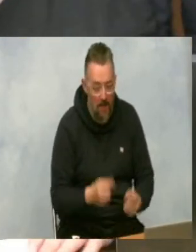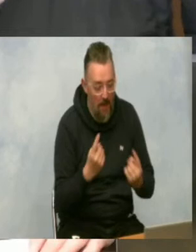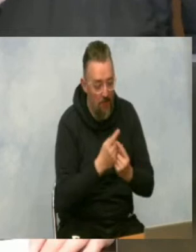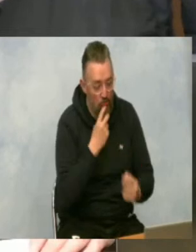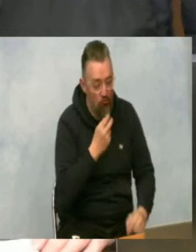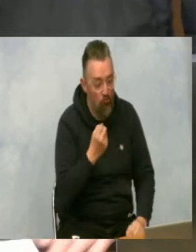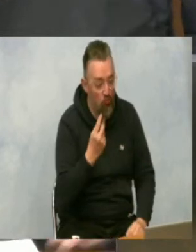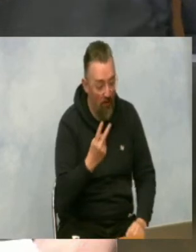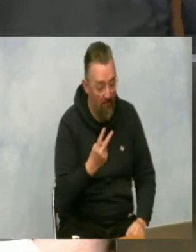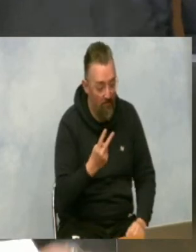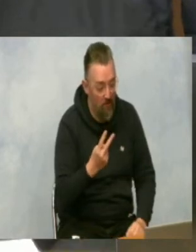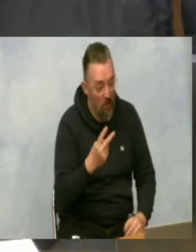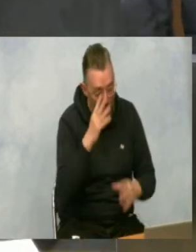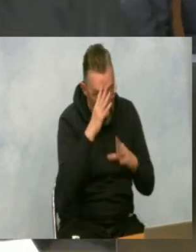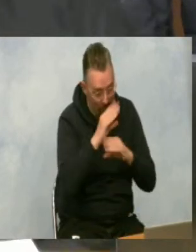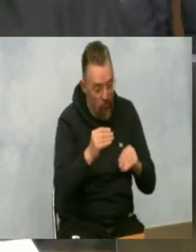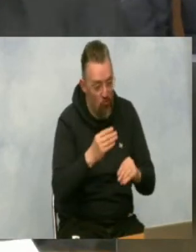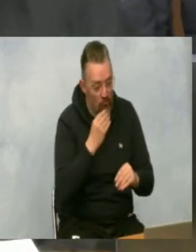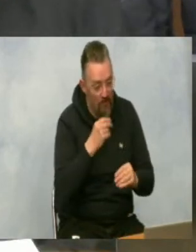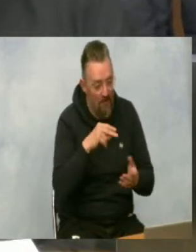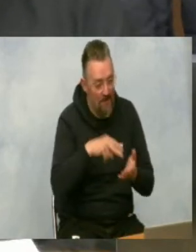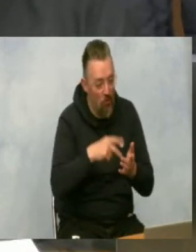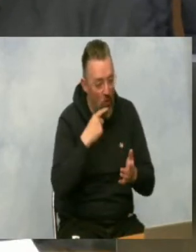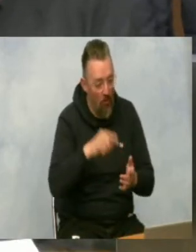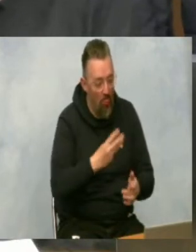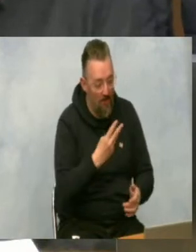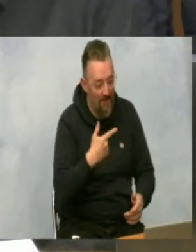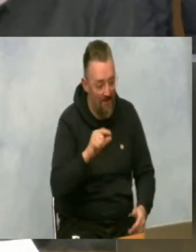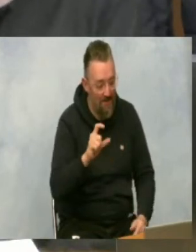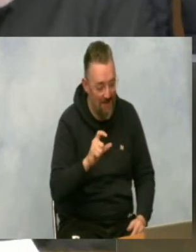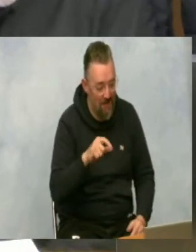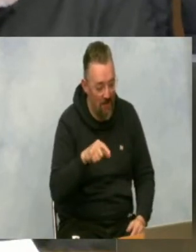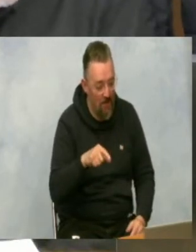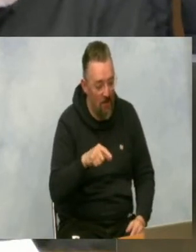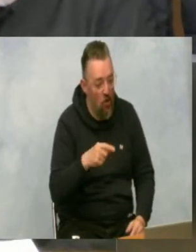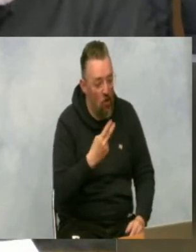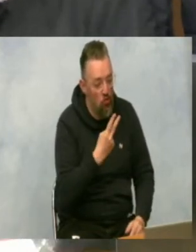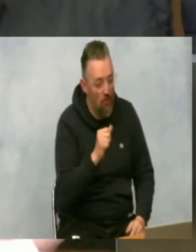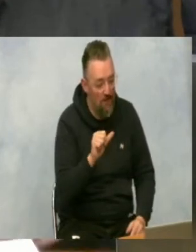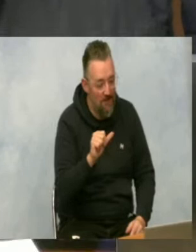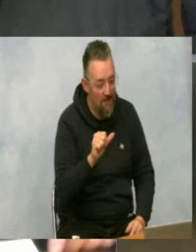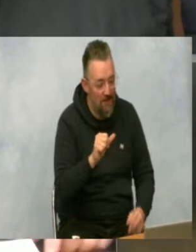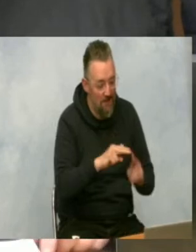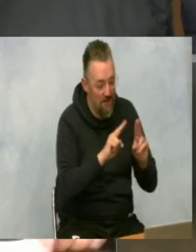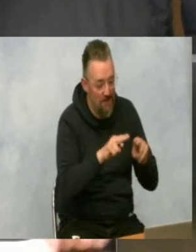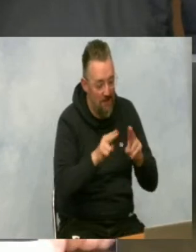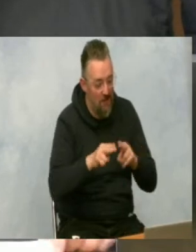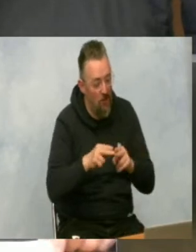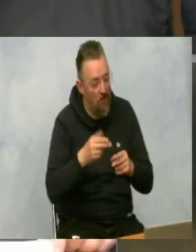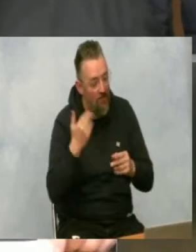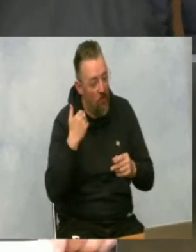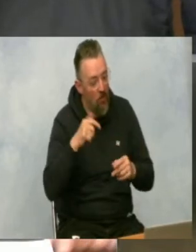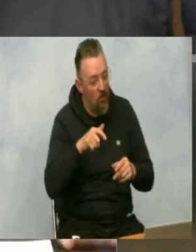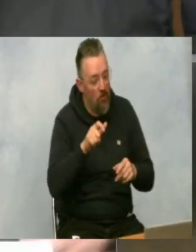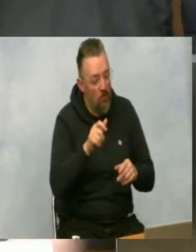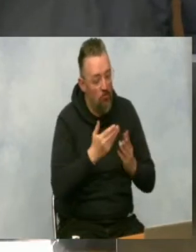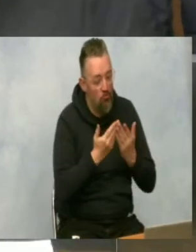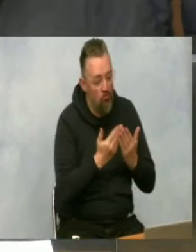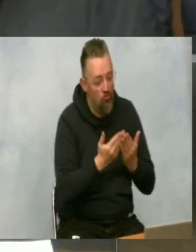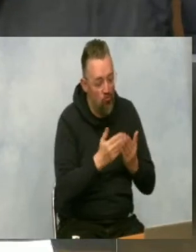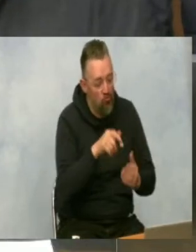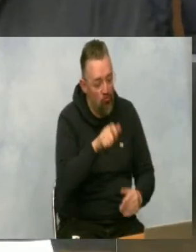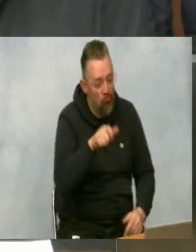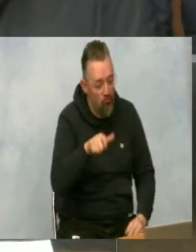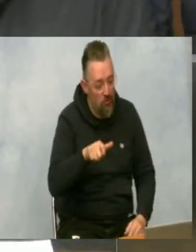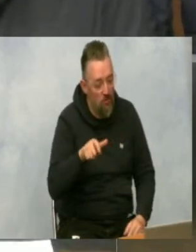12 on the agenda, notification of use of Standing Order 37C, lease of 26 units within the former student residencies at 2 Barrack Street,